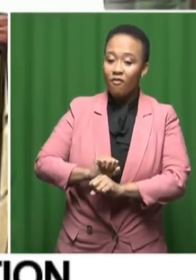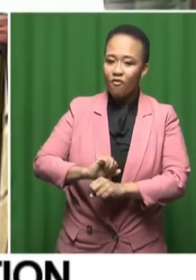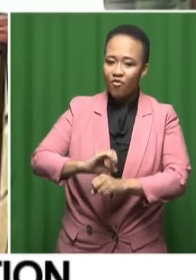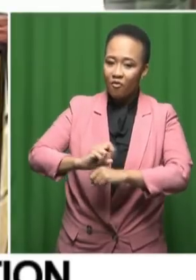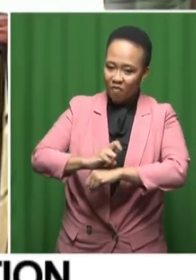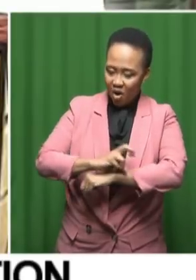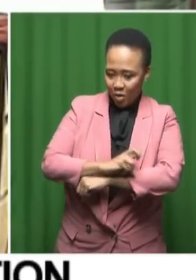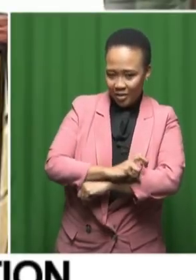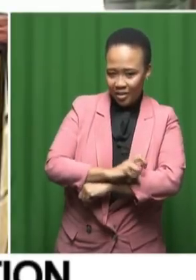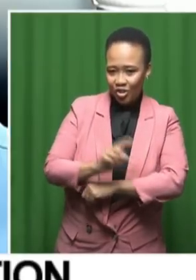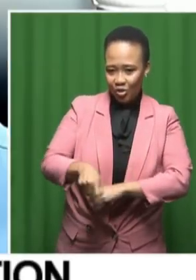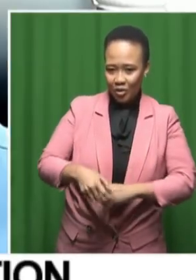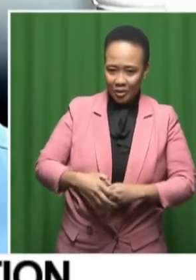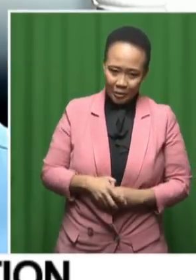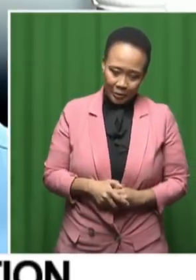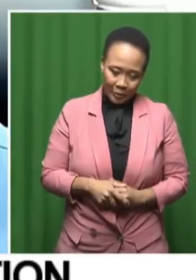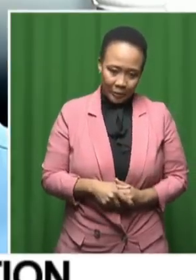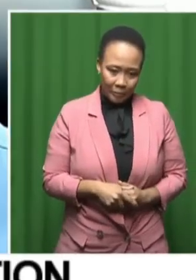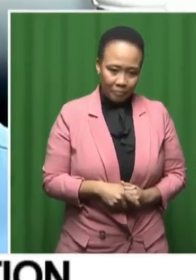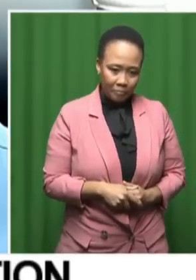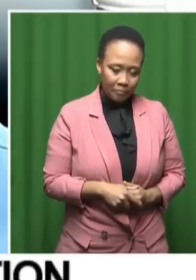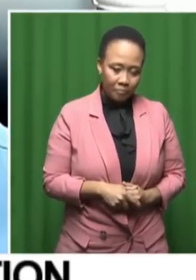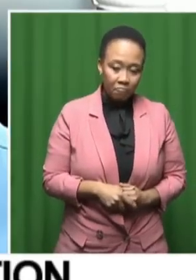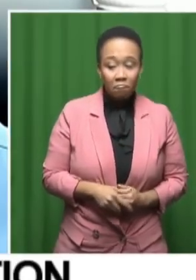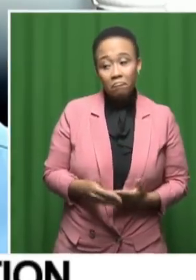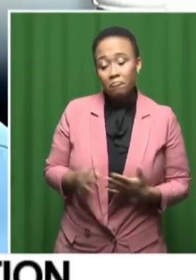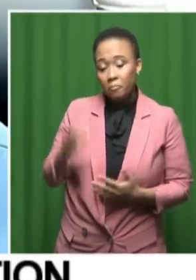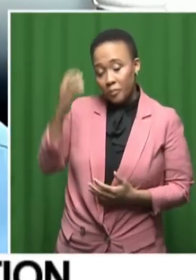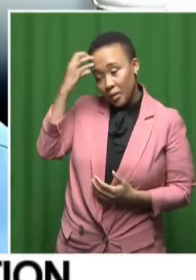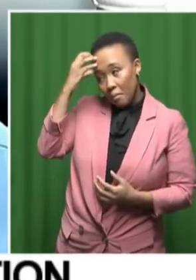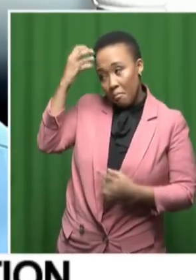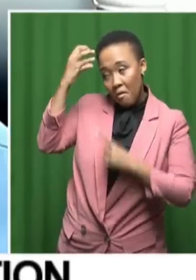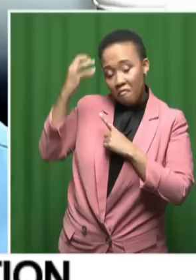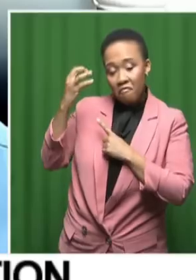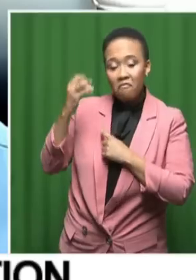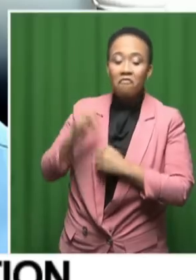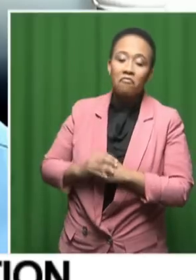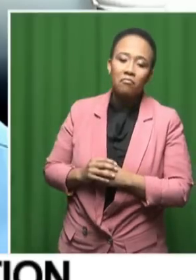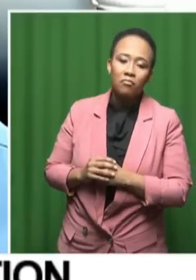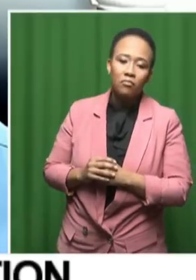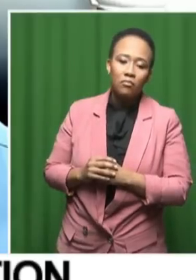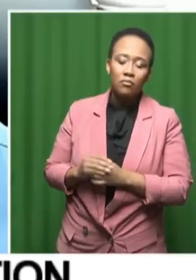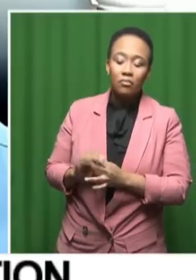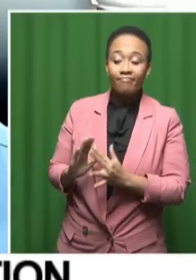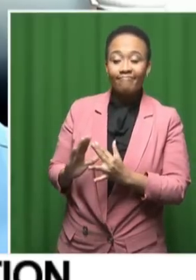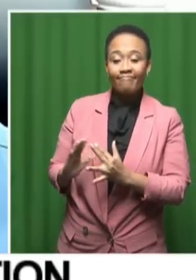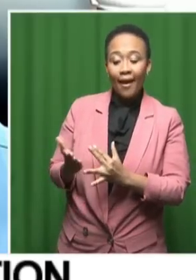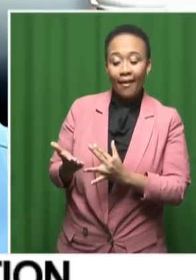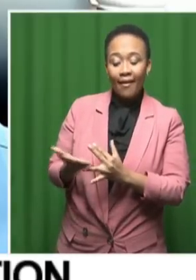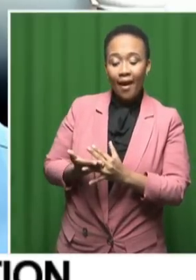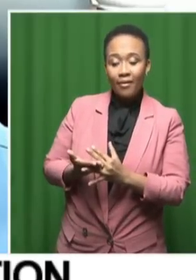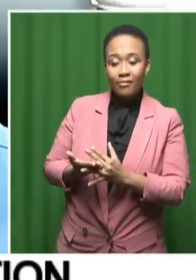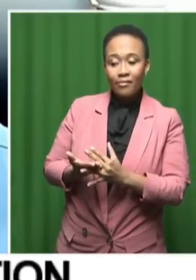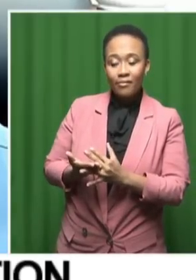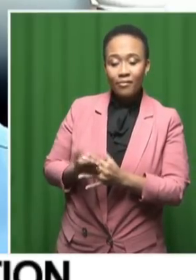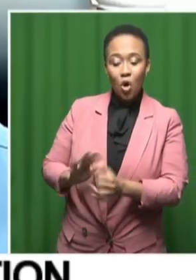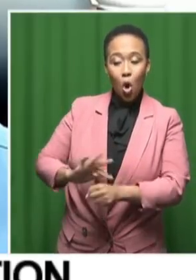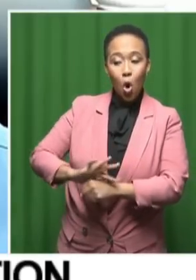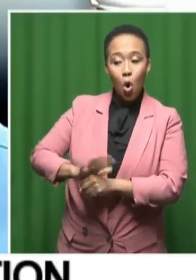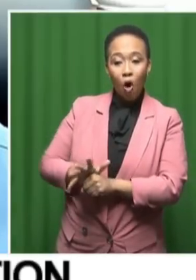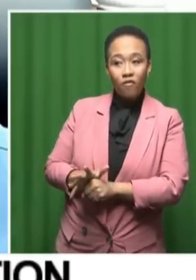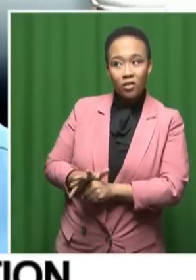listening to me. And then, Prof, we've seen a surge in cases of COVID-19 in